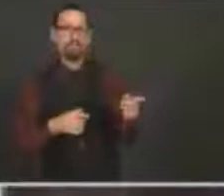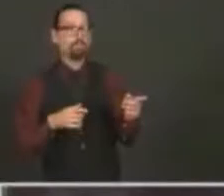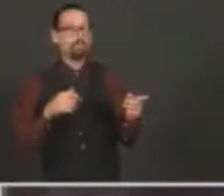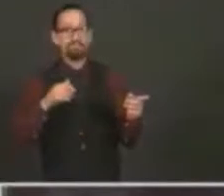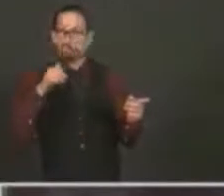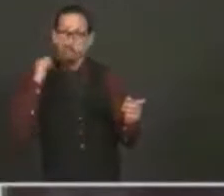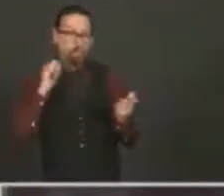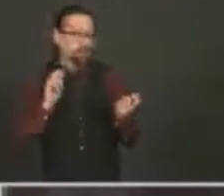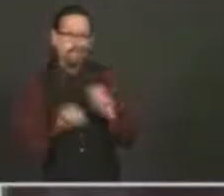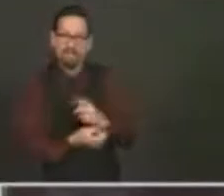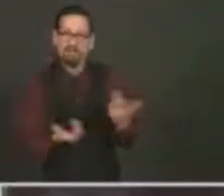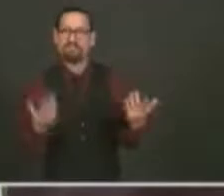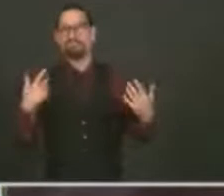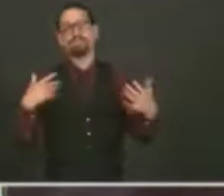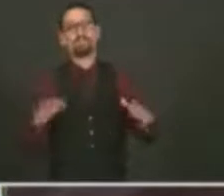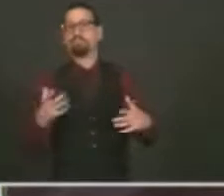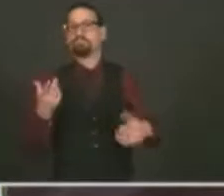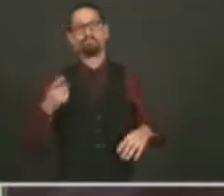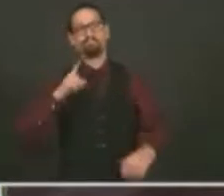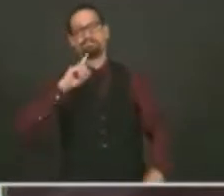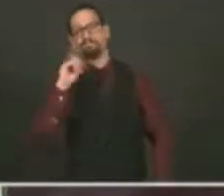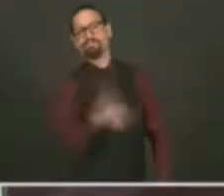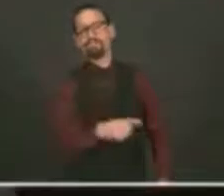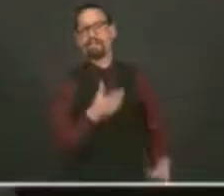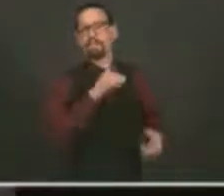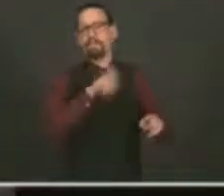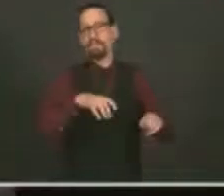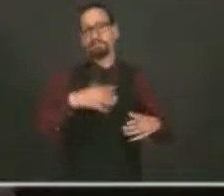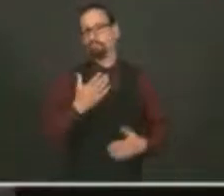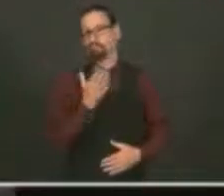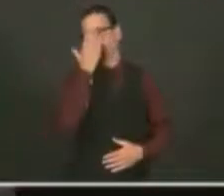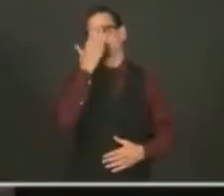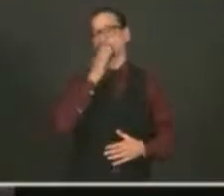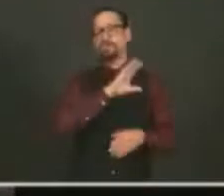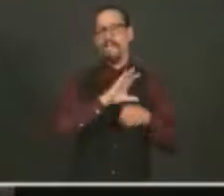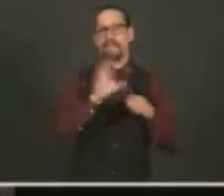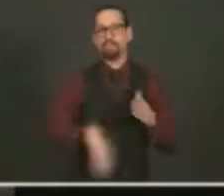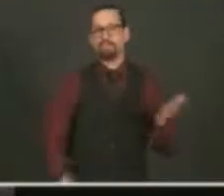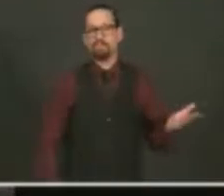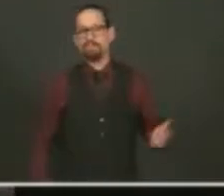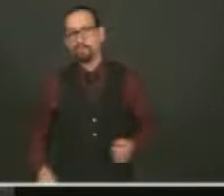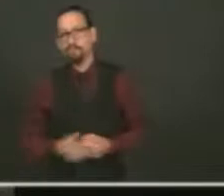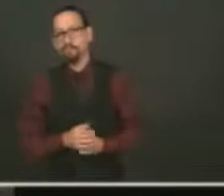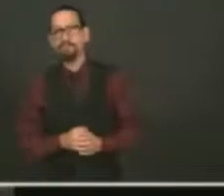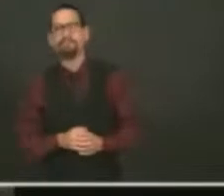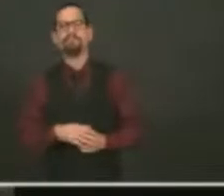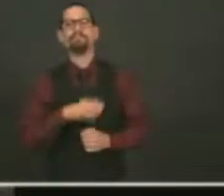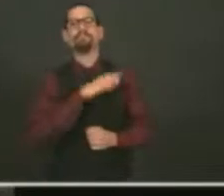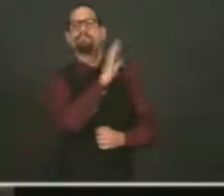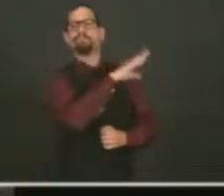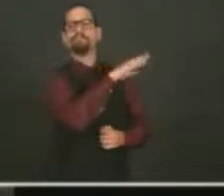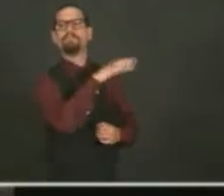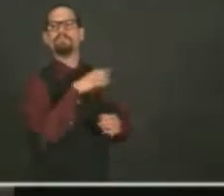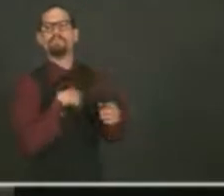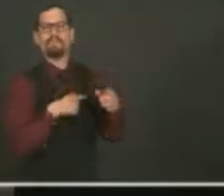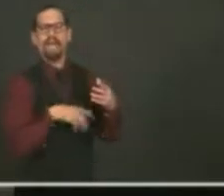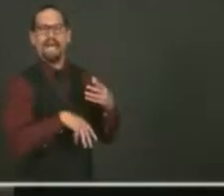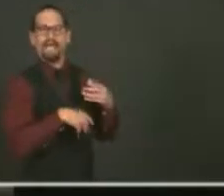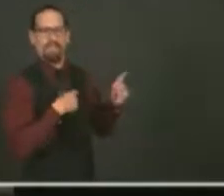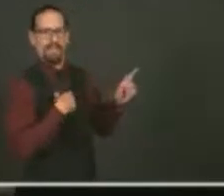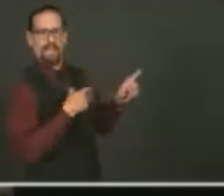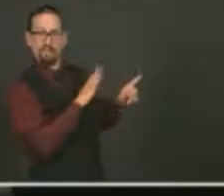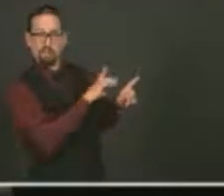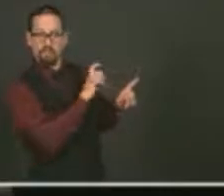sure that they're facing the consequences if we don't see the change needed. Doctor, can I just follow up on her question of, if you were the governor